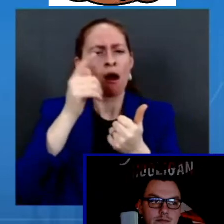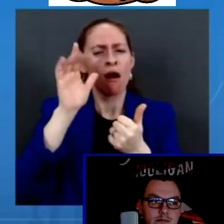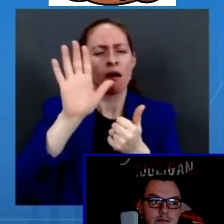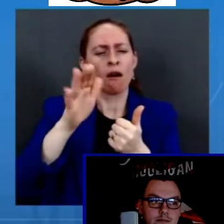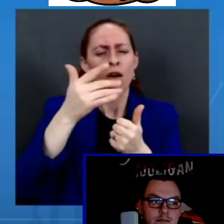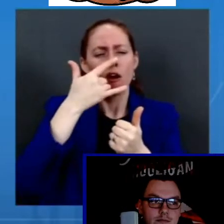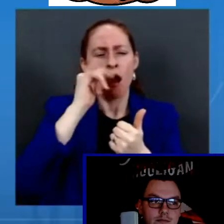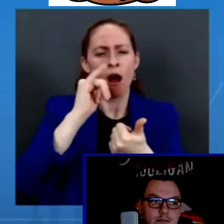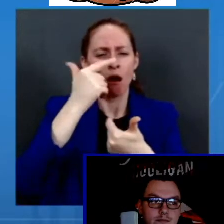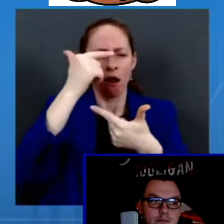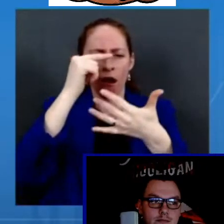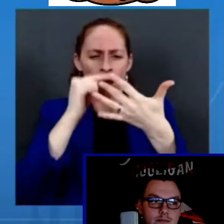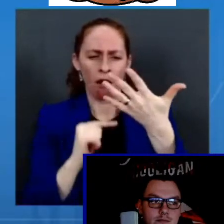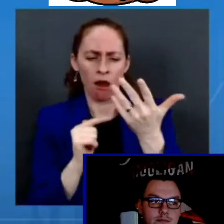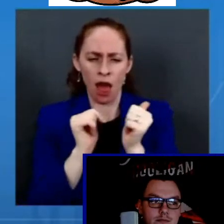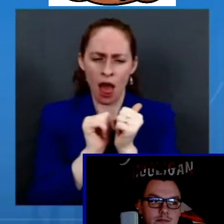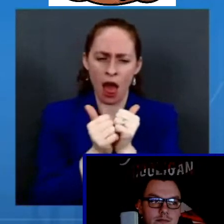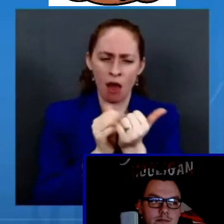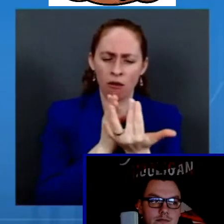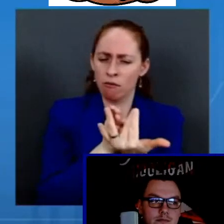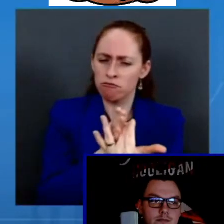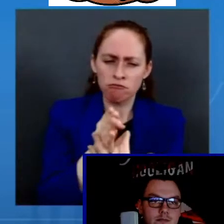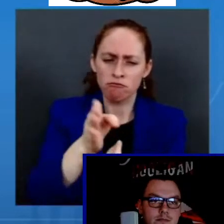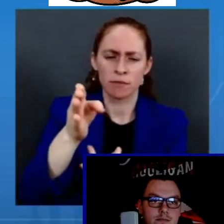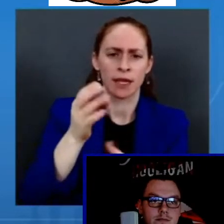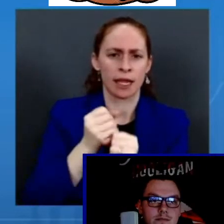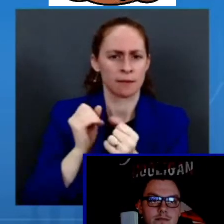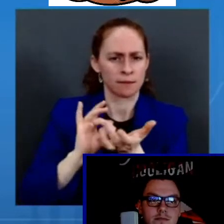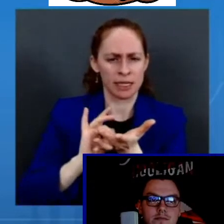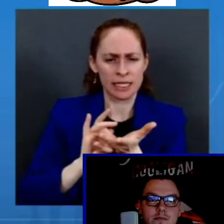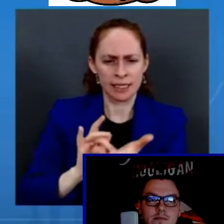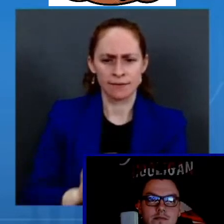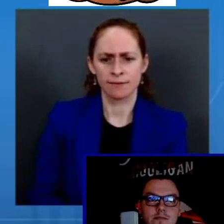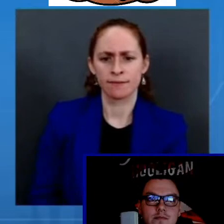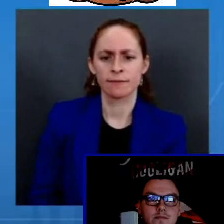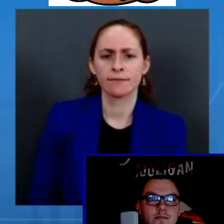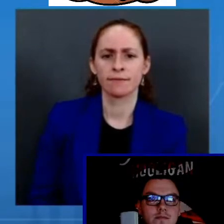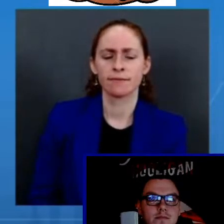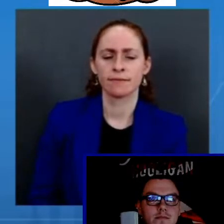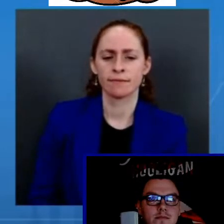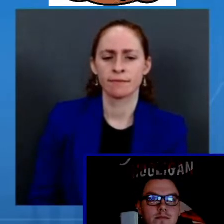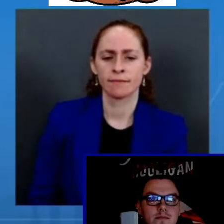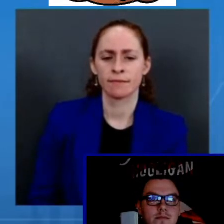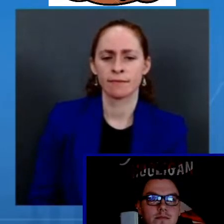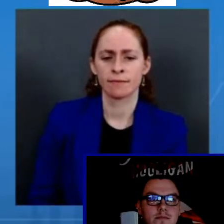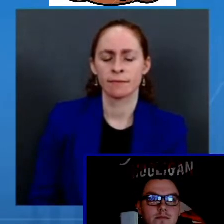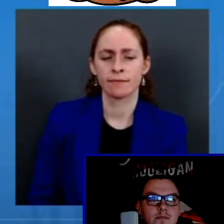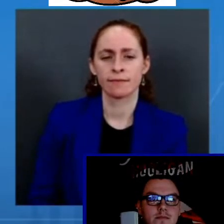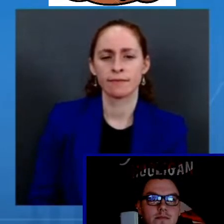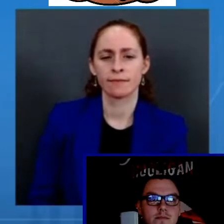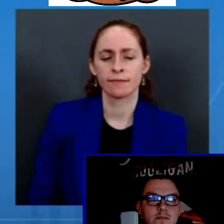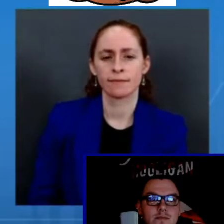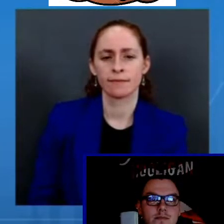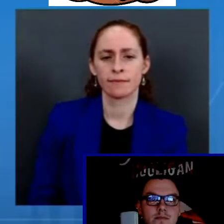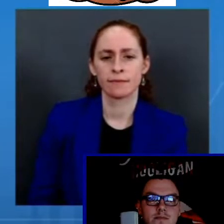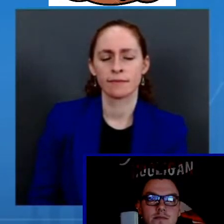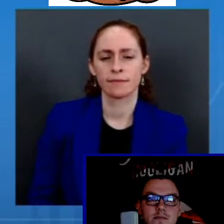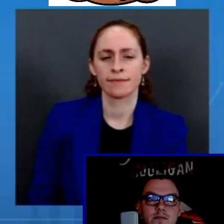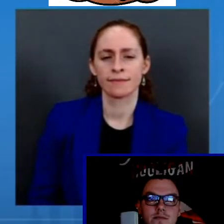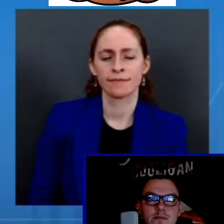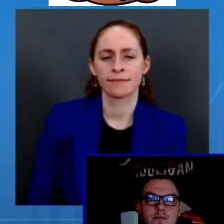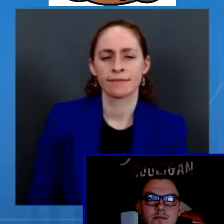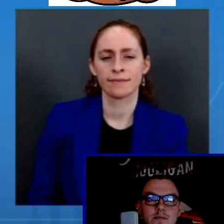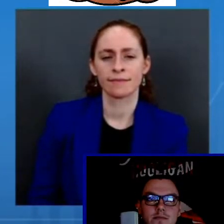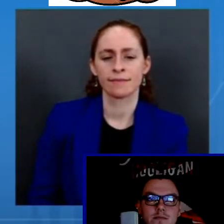with vaccines and monoclonals, we'll distribute these treatments, these pills, in a fair and equitable way now that